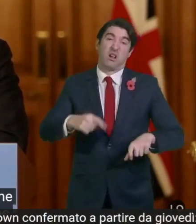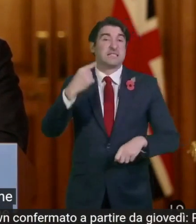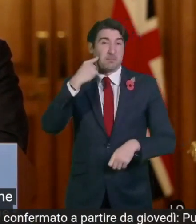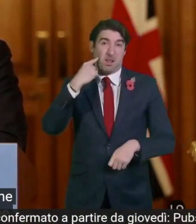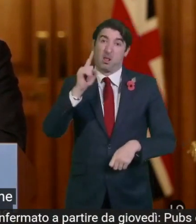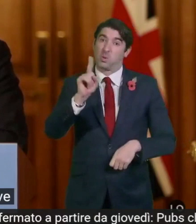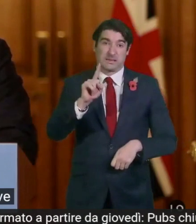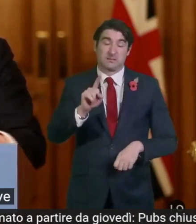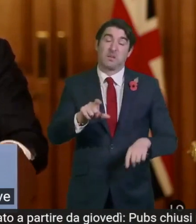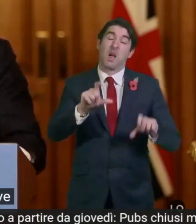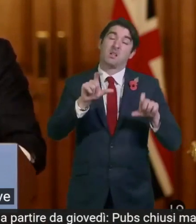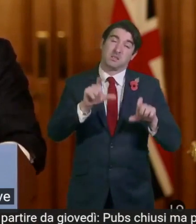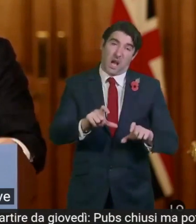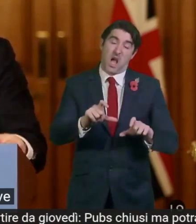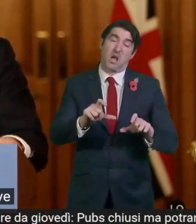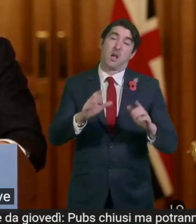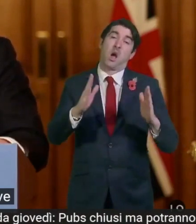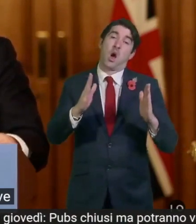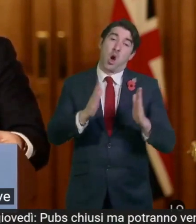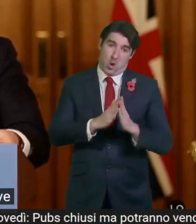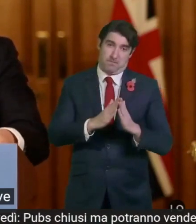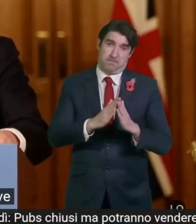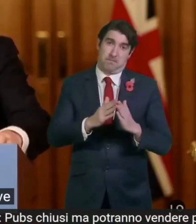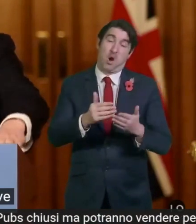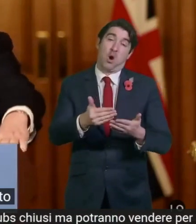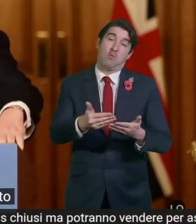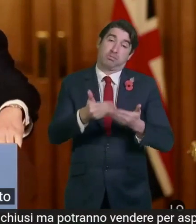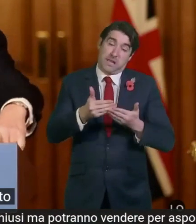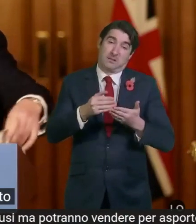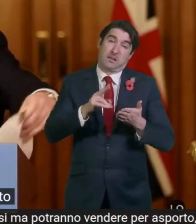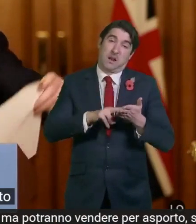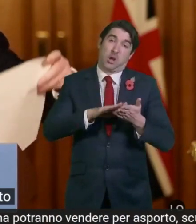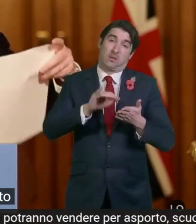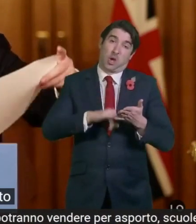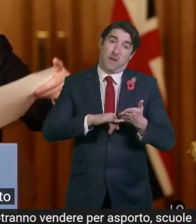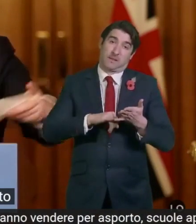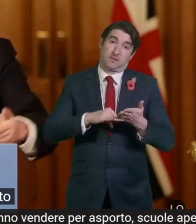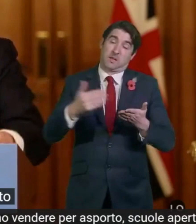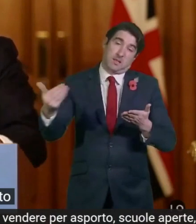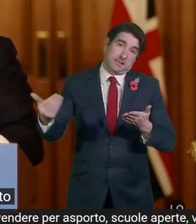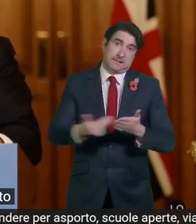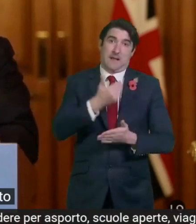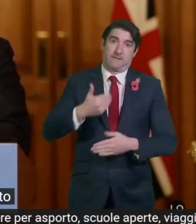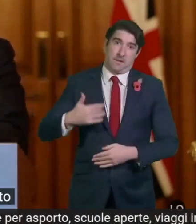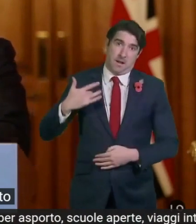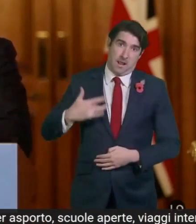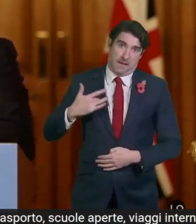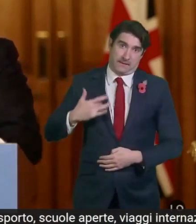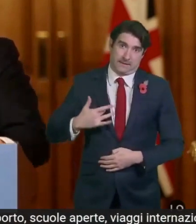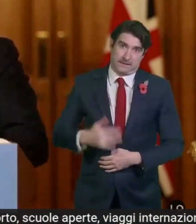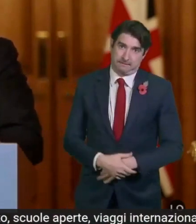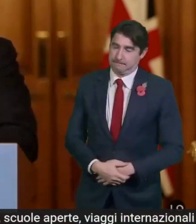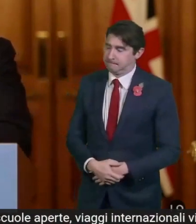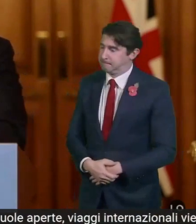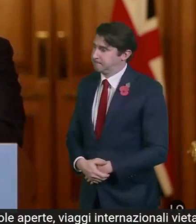protect the NHS, and save lives. Thank you. I'm now going to go to